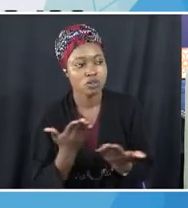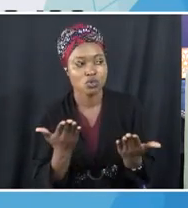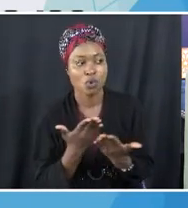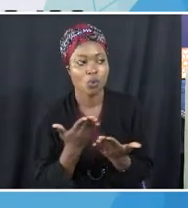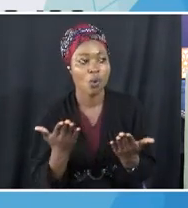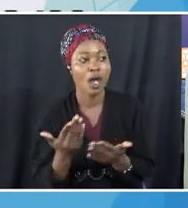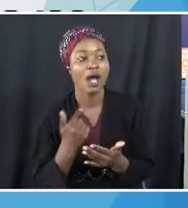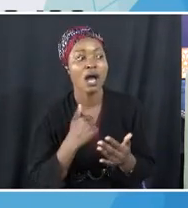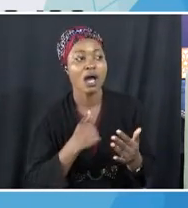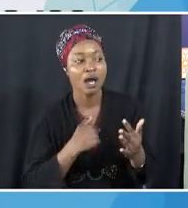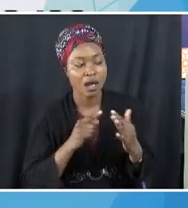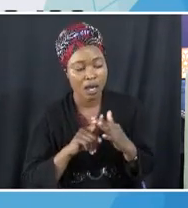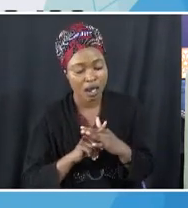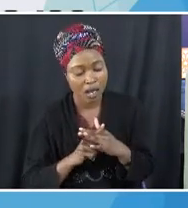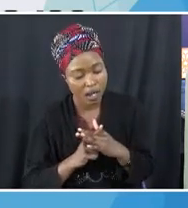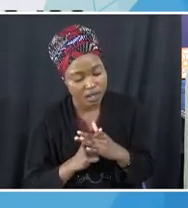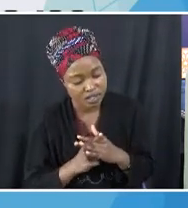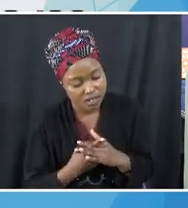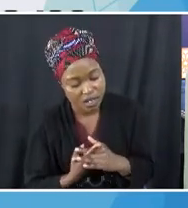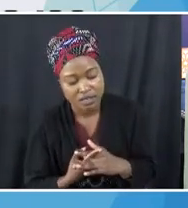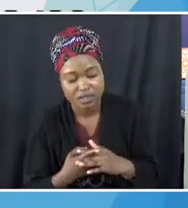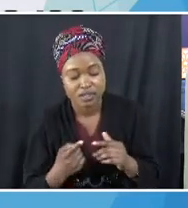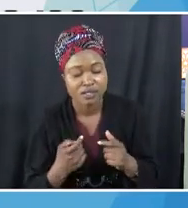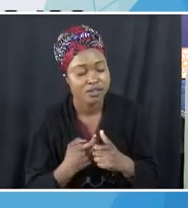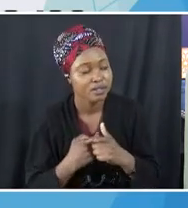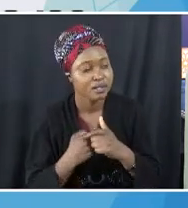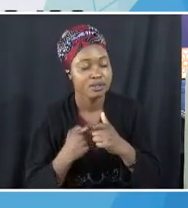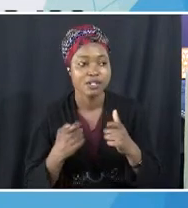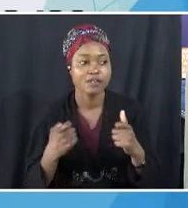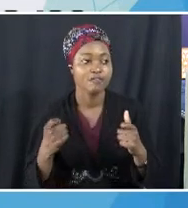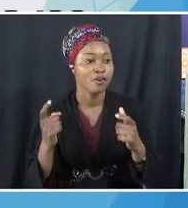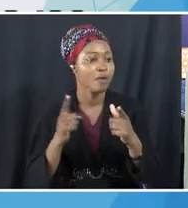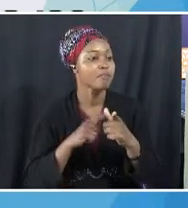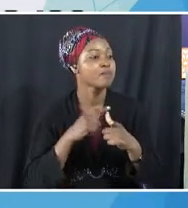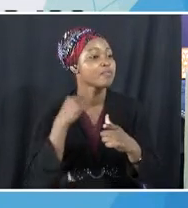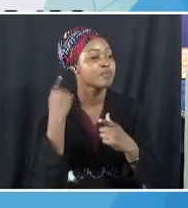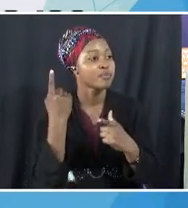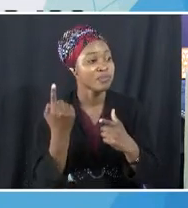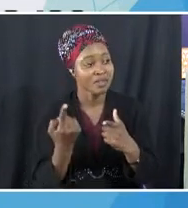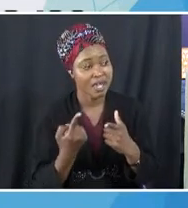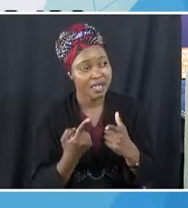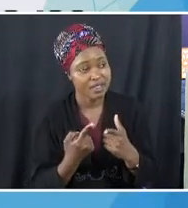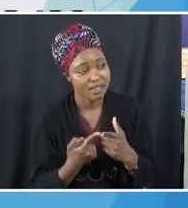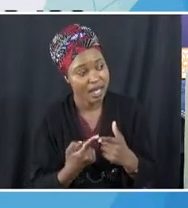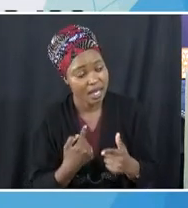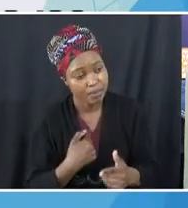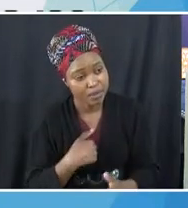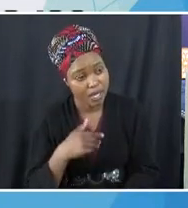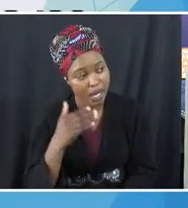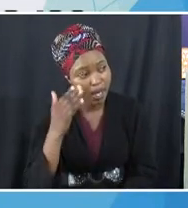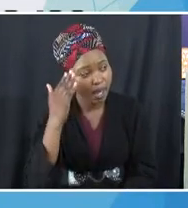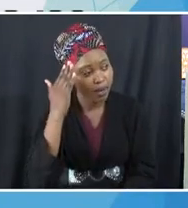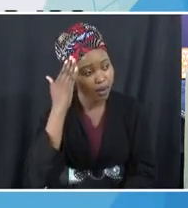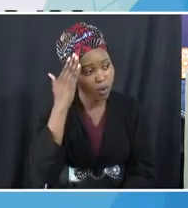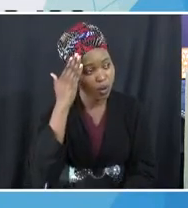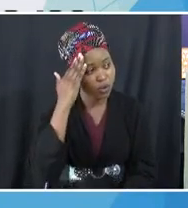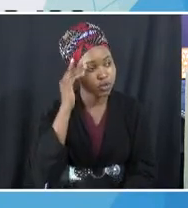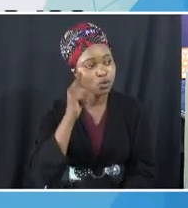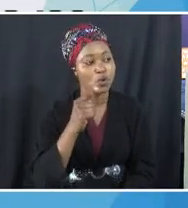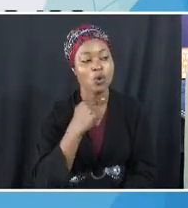back to where I started from, then I know